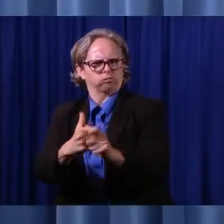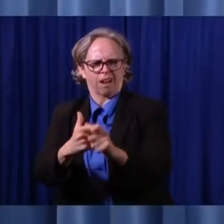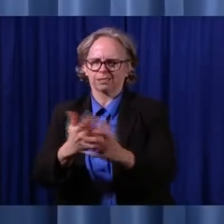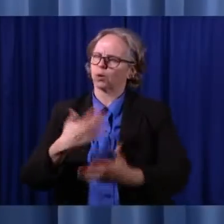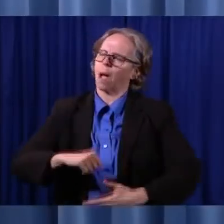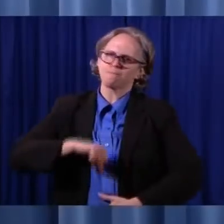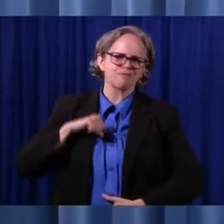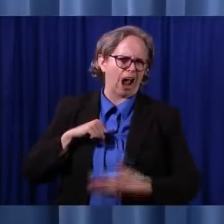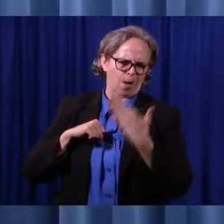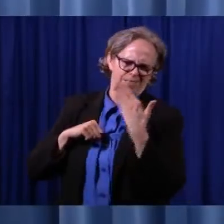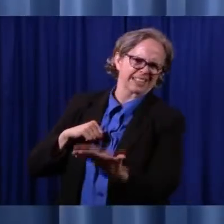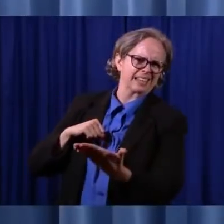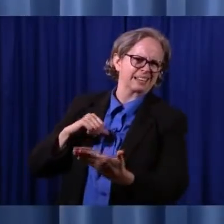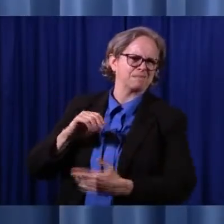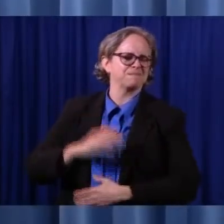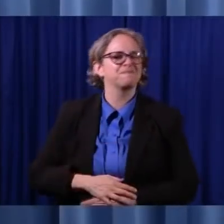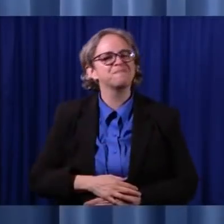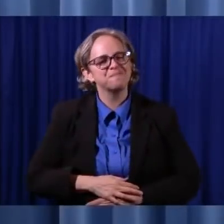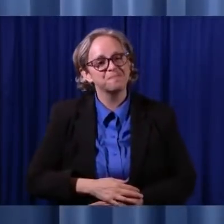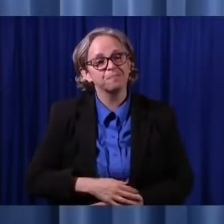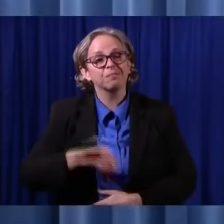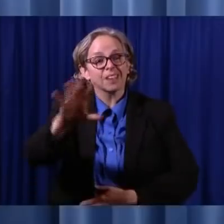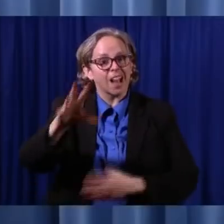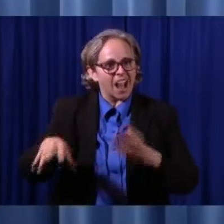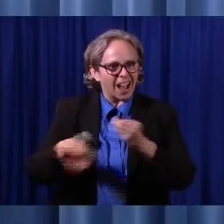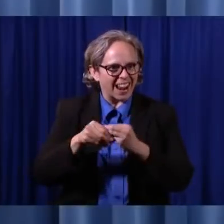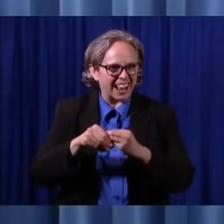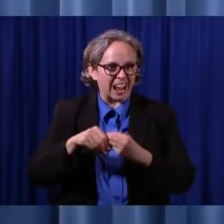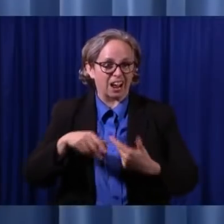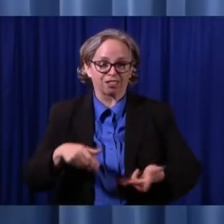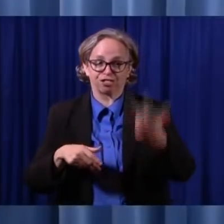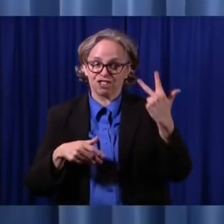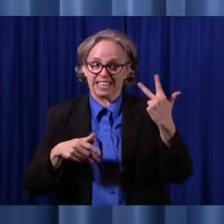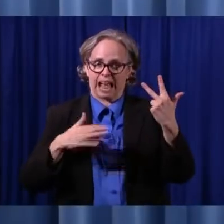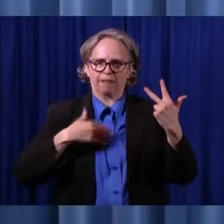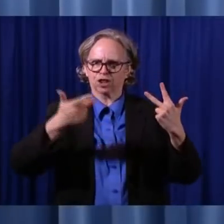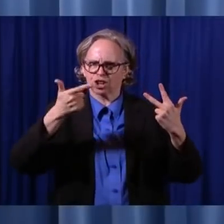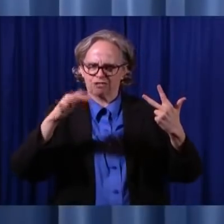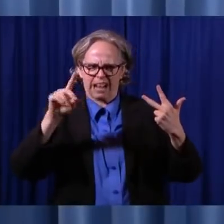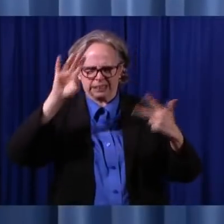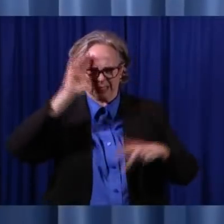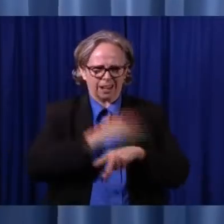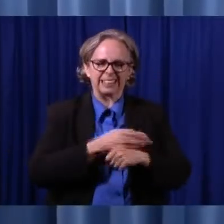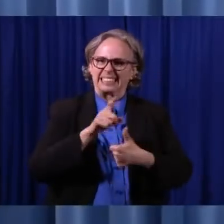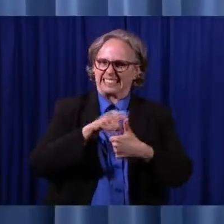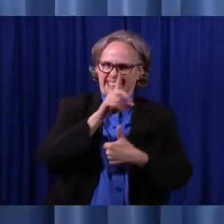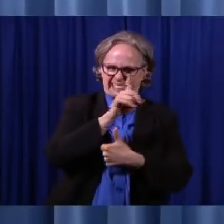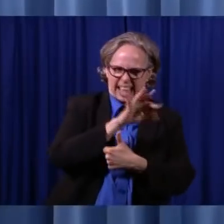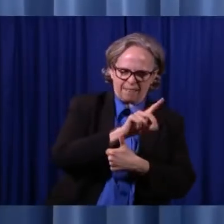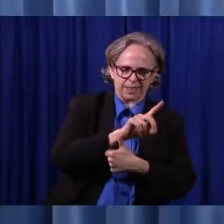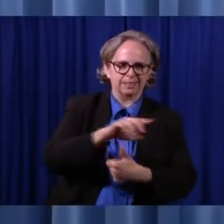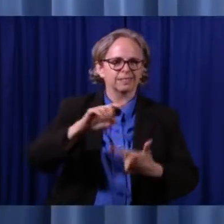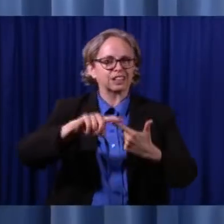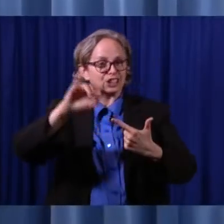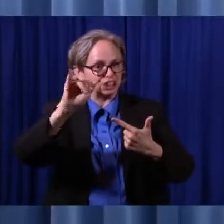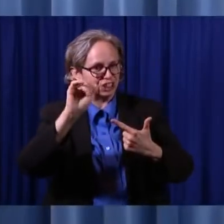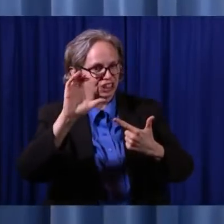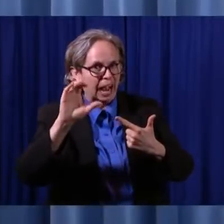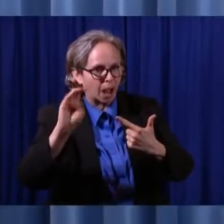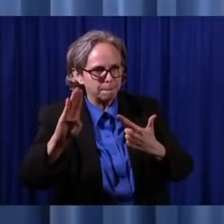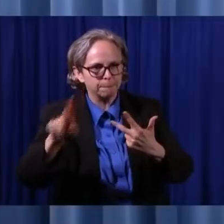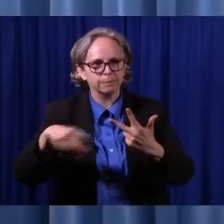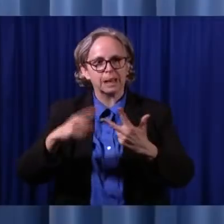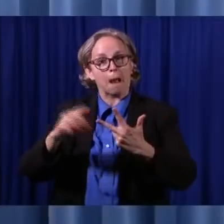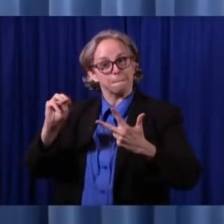Congratulations also to our 3 grandsons, David, Jacob, and Matthew, who graduated from Miami University, and also